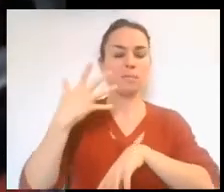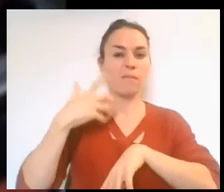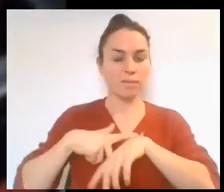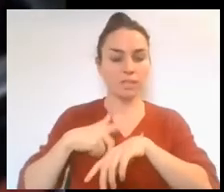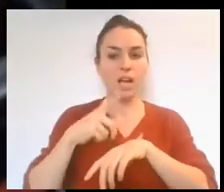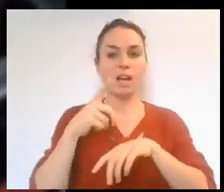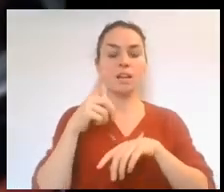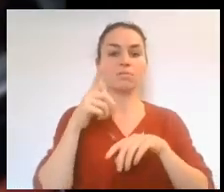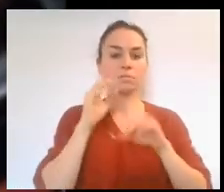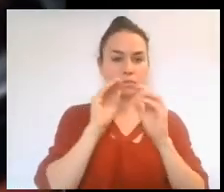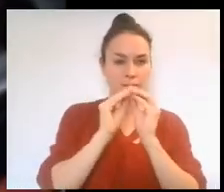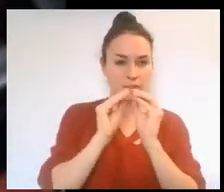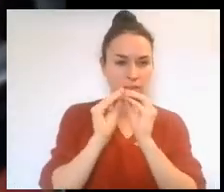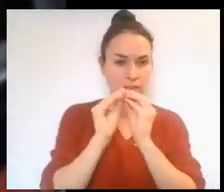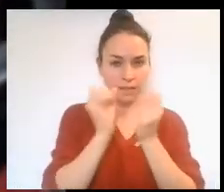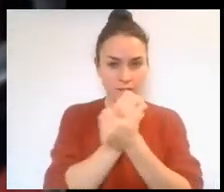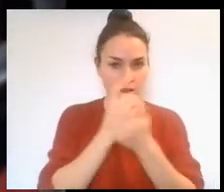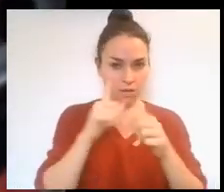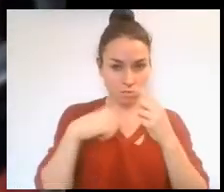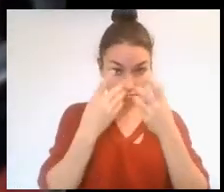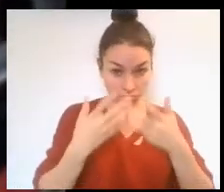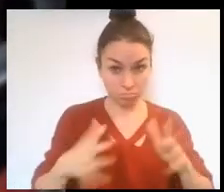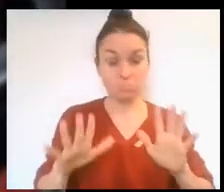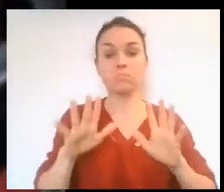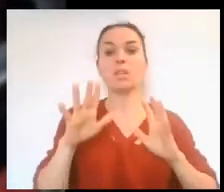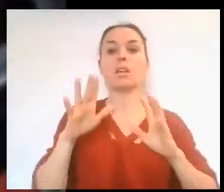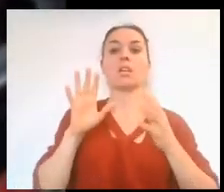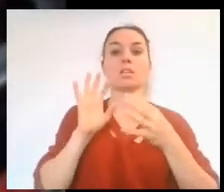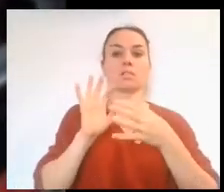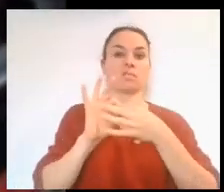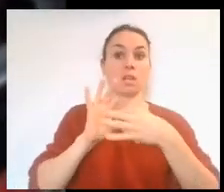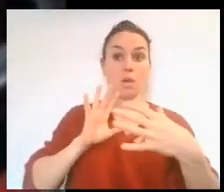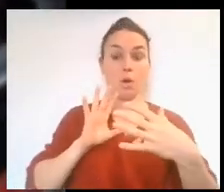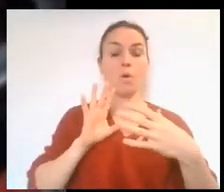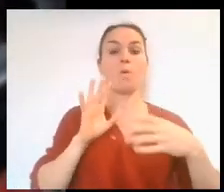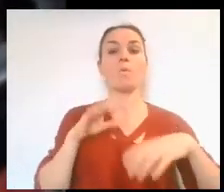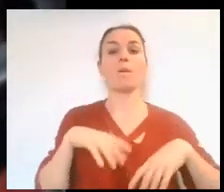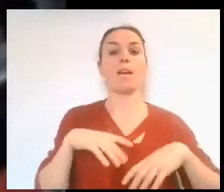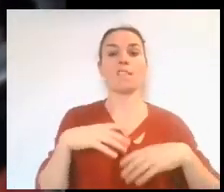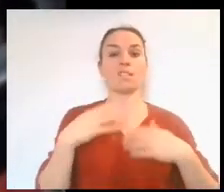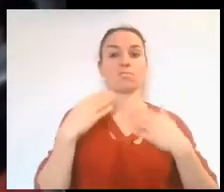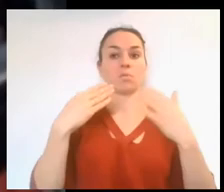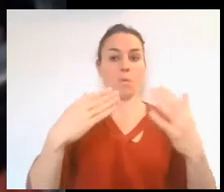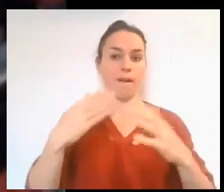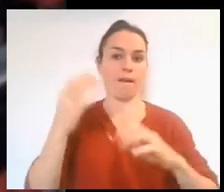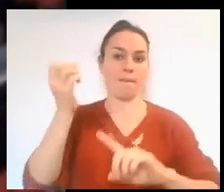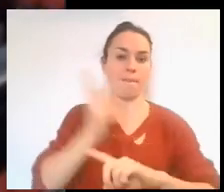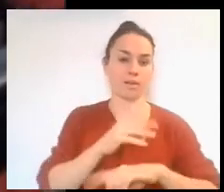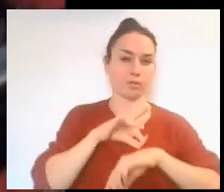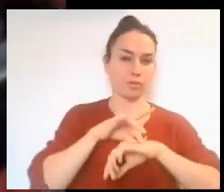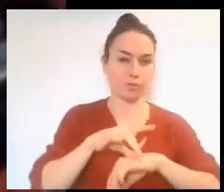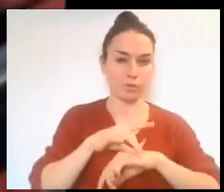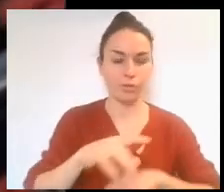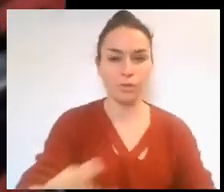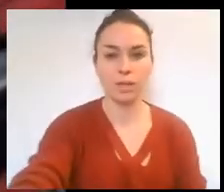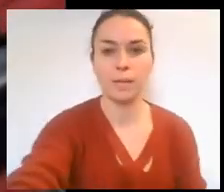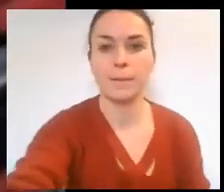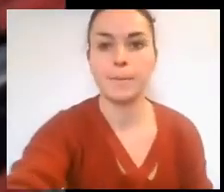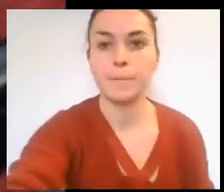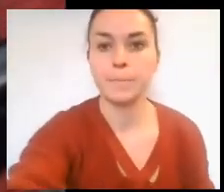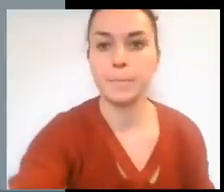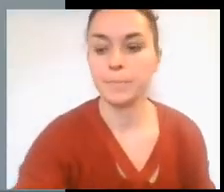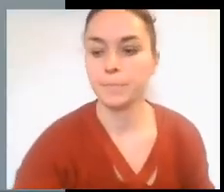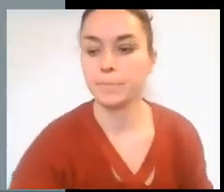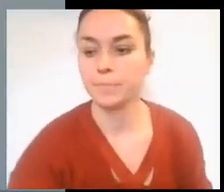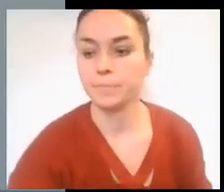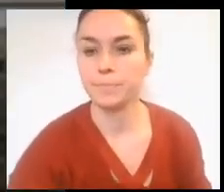the telescope, open the aperture door, and make their descent. And here you see in the last servicing mission, as the